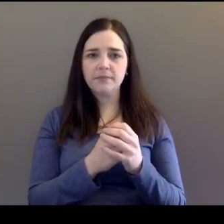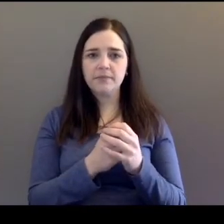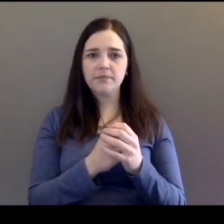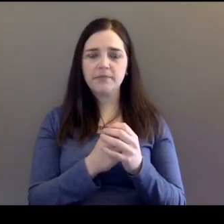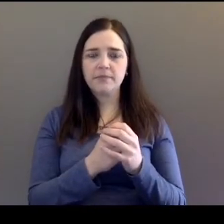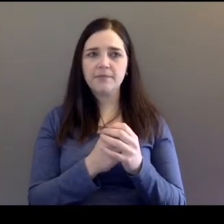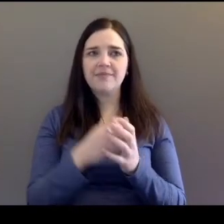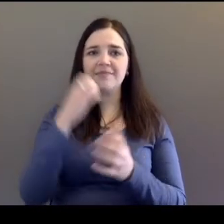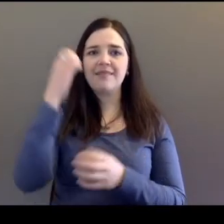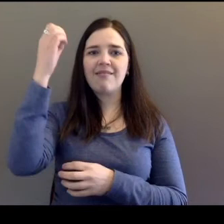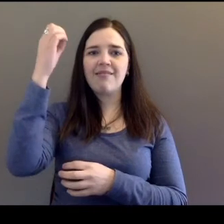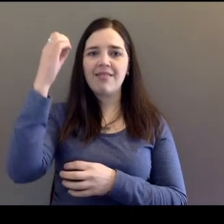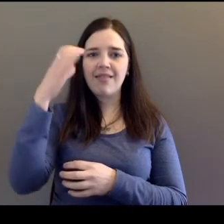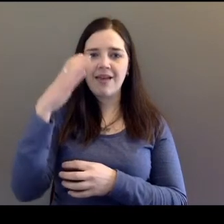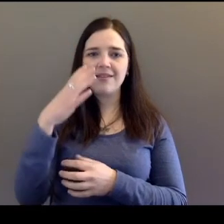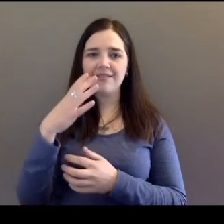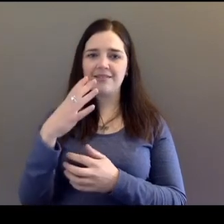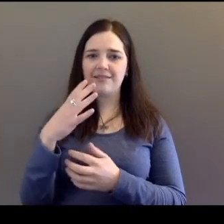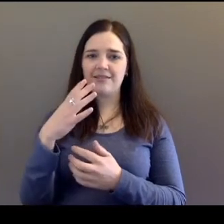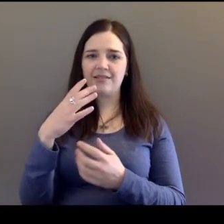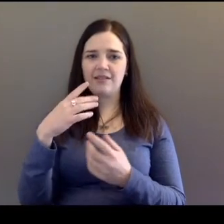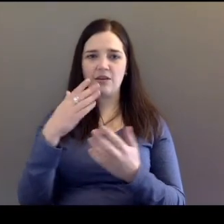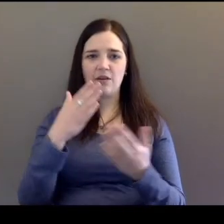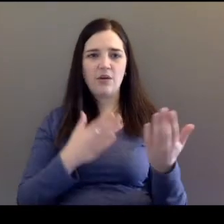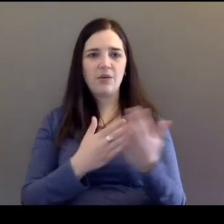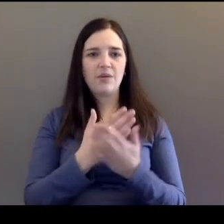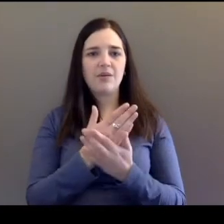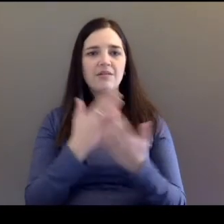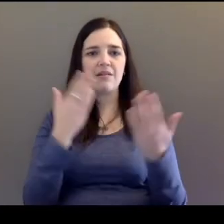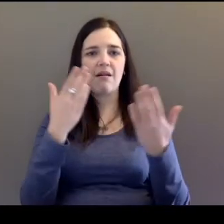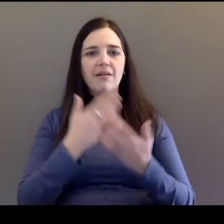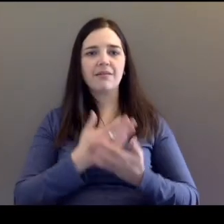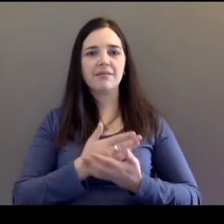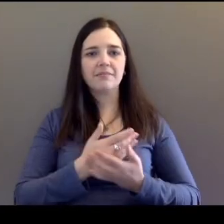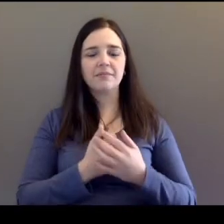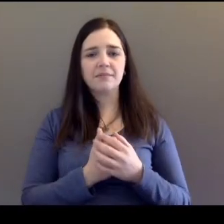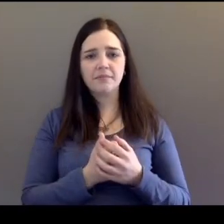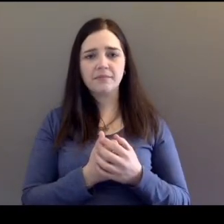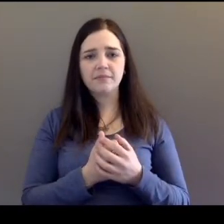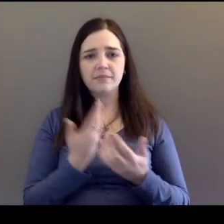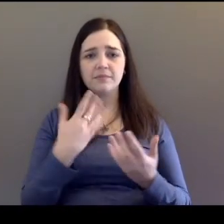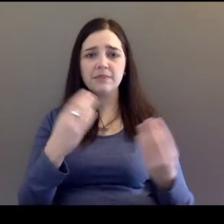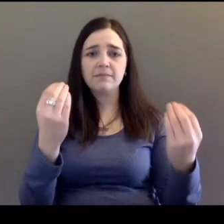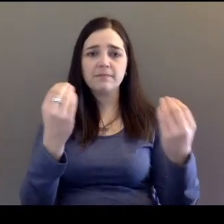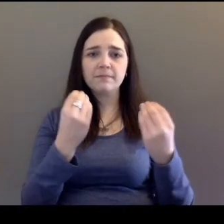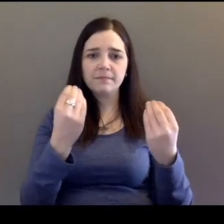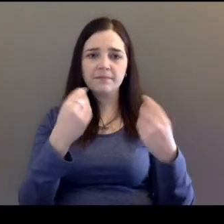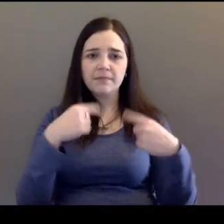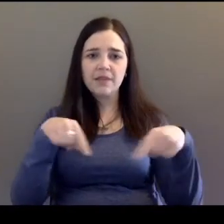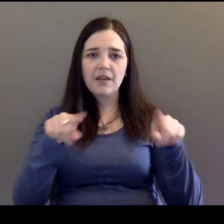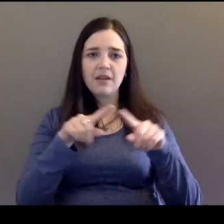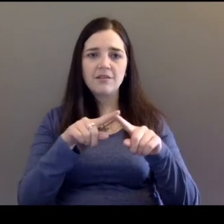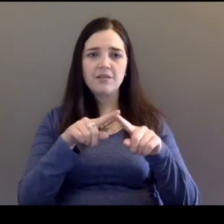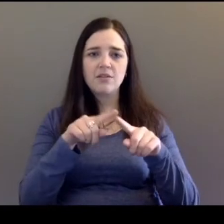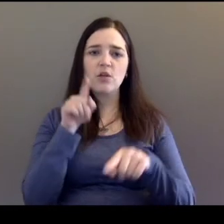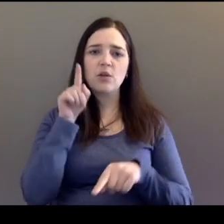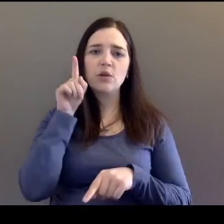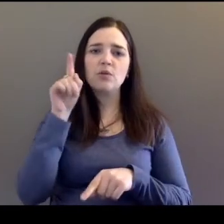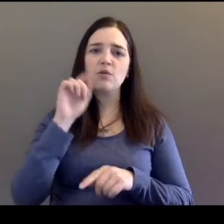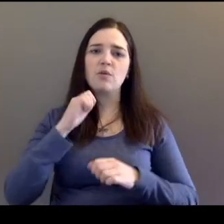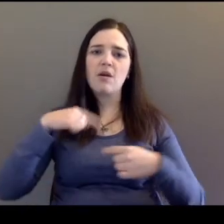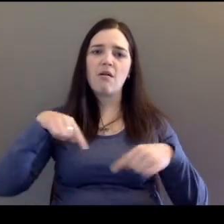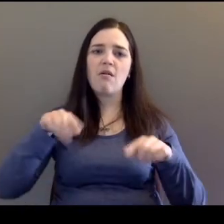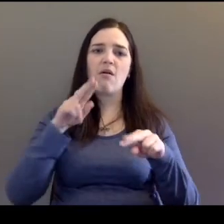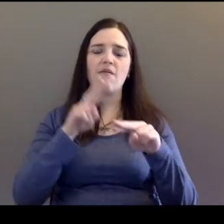the light that shines in our darkness, who taught us that you are our